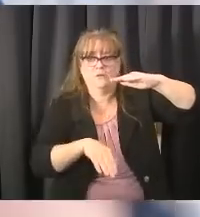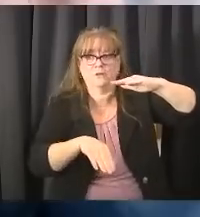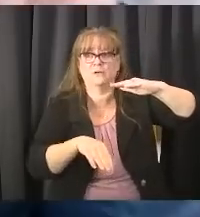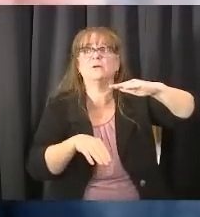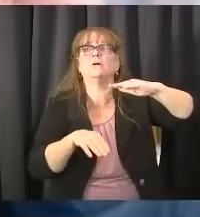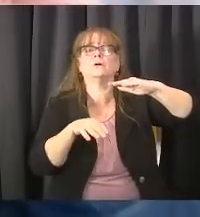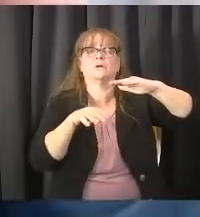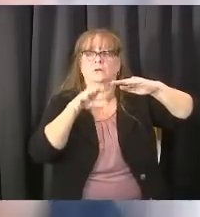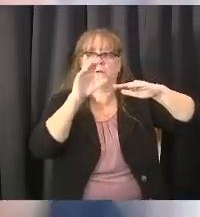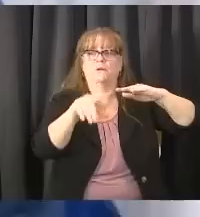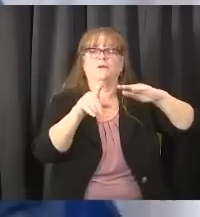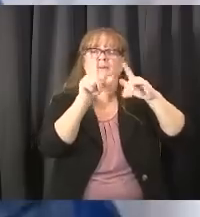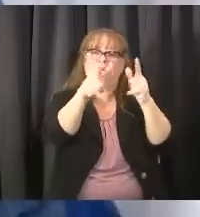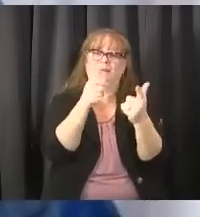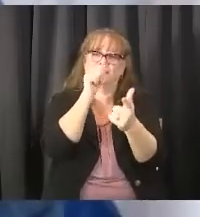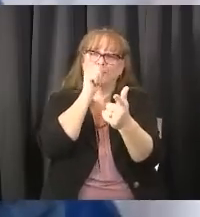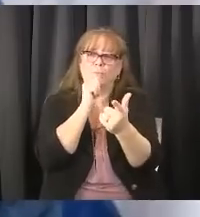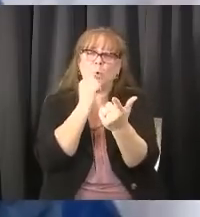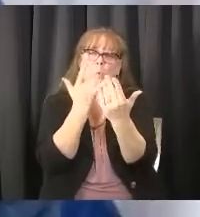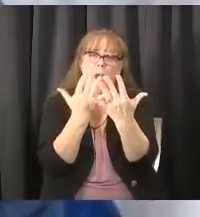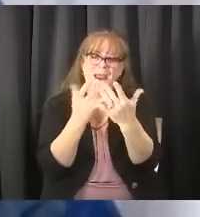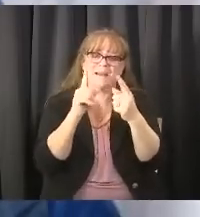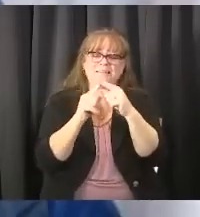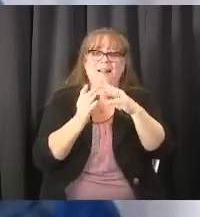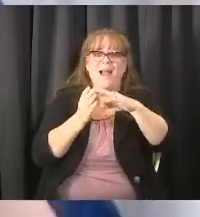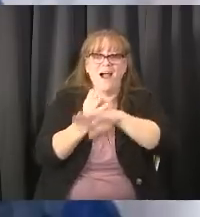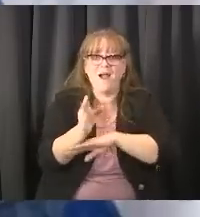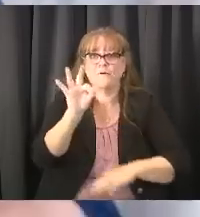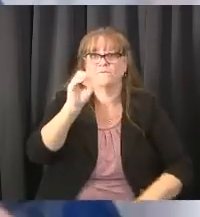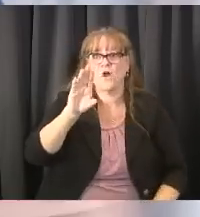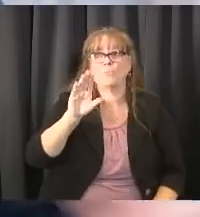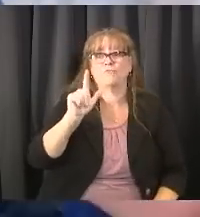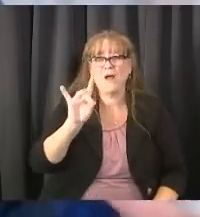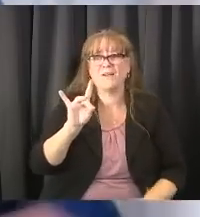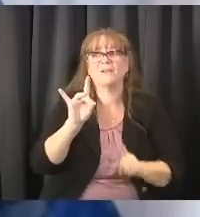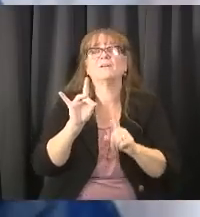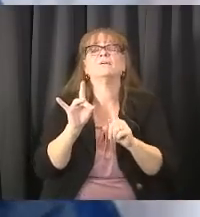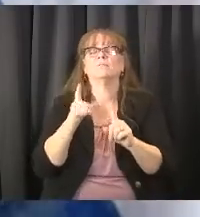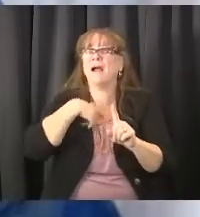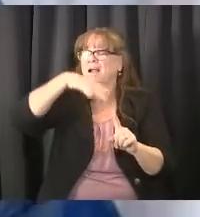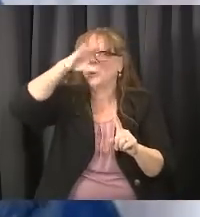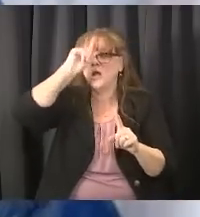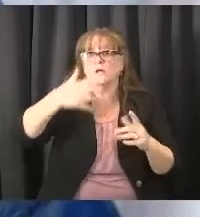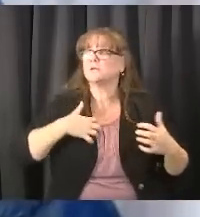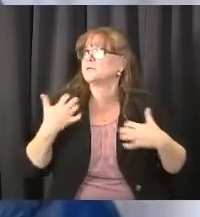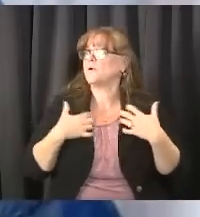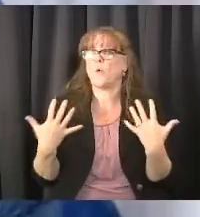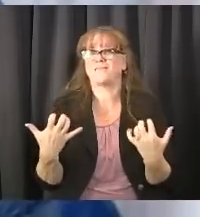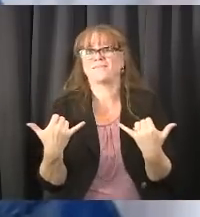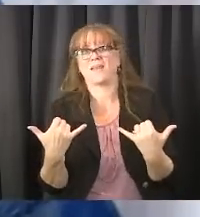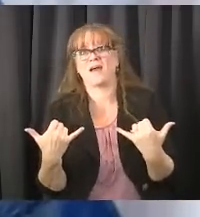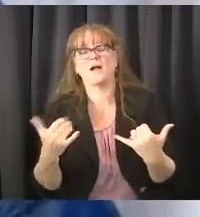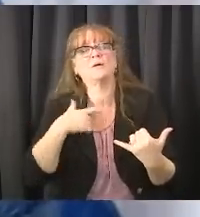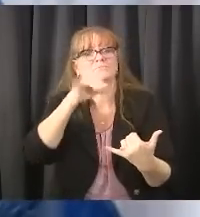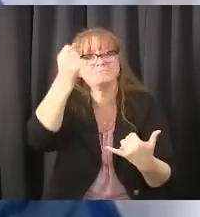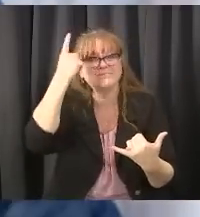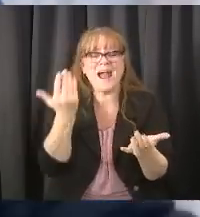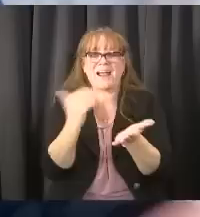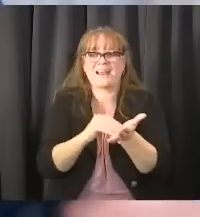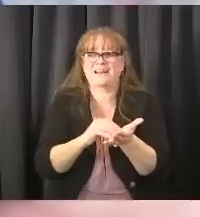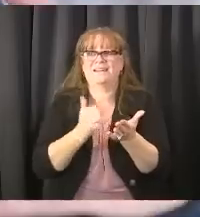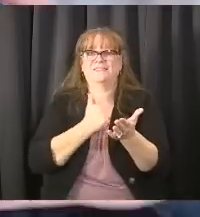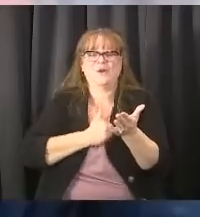say, I want it now. Well, sorry, your appointment's in 3 weeks. Not everybody can possibly have that appointment in a week.